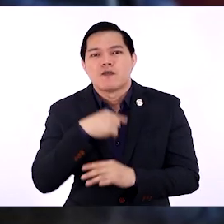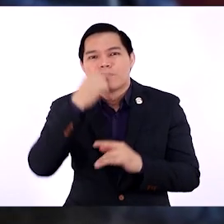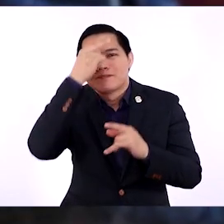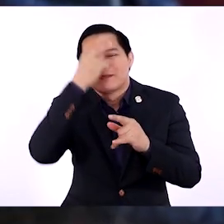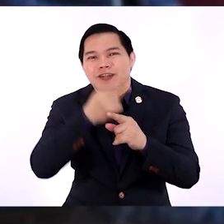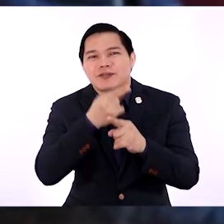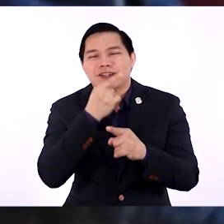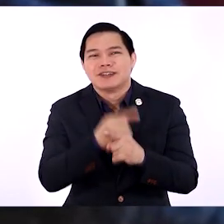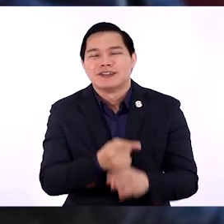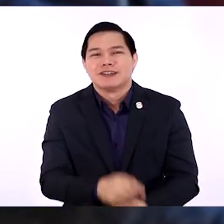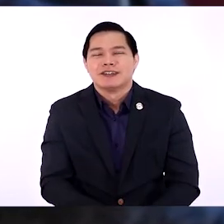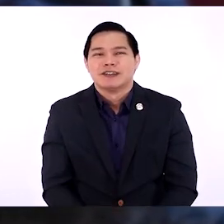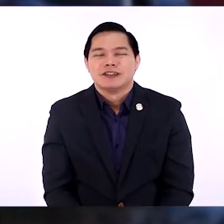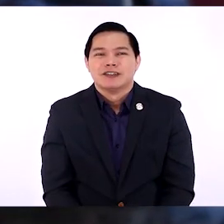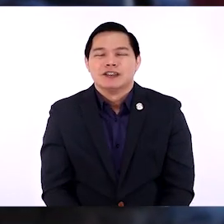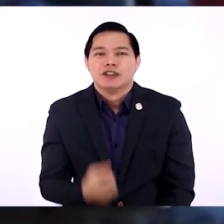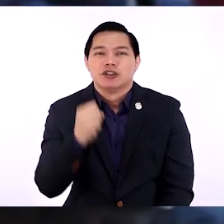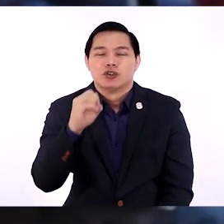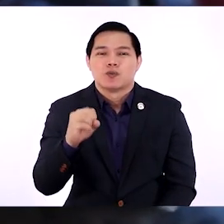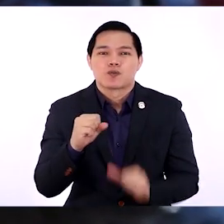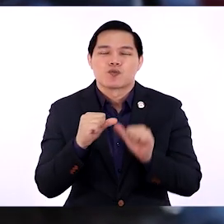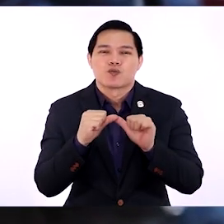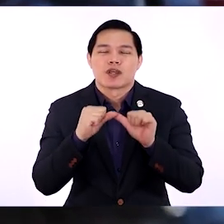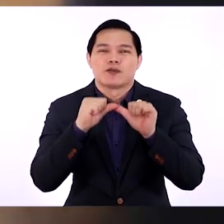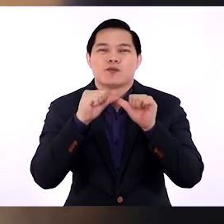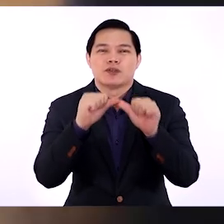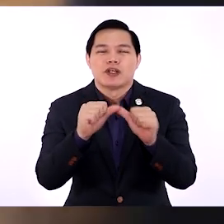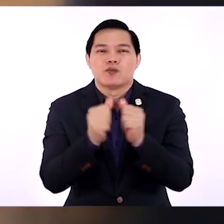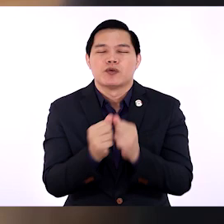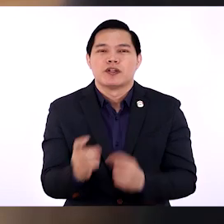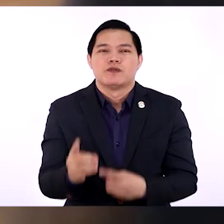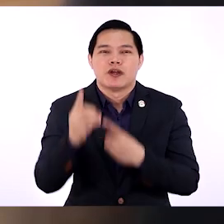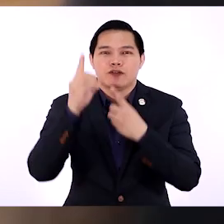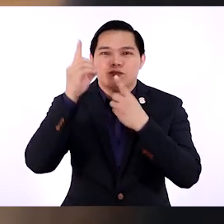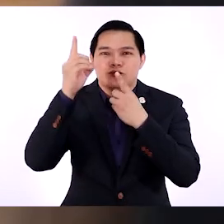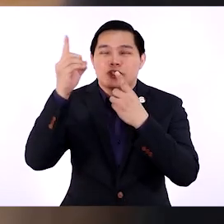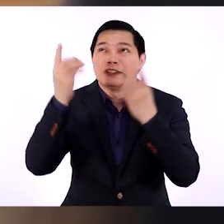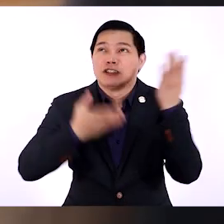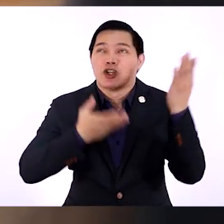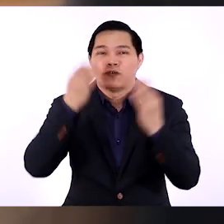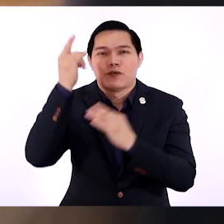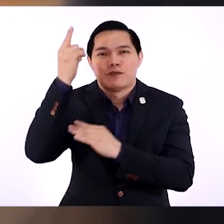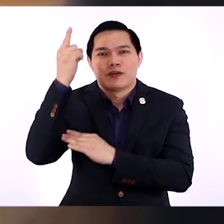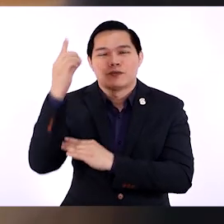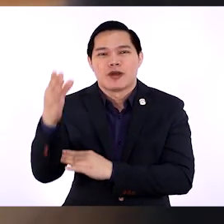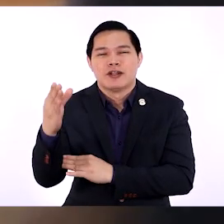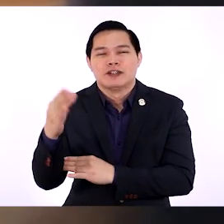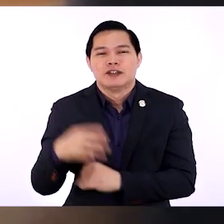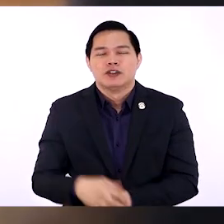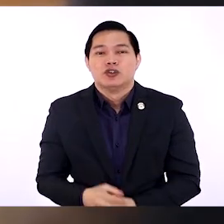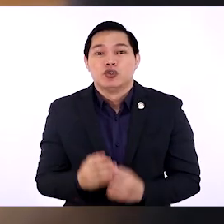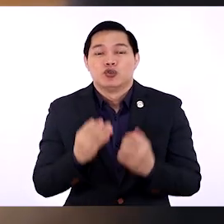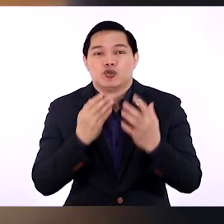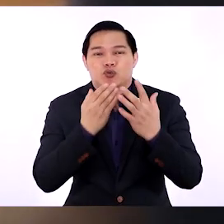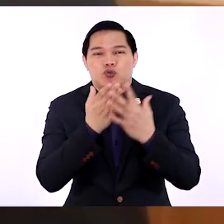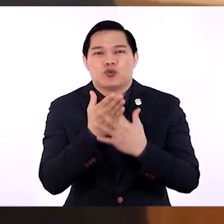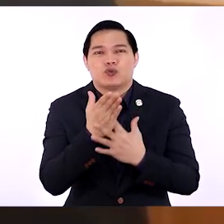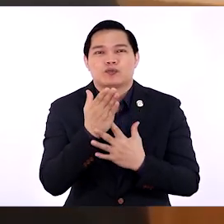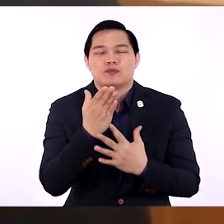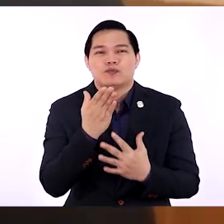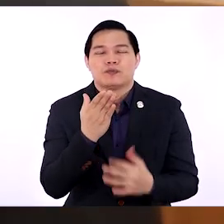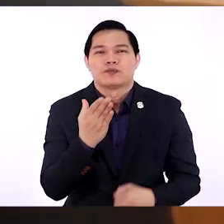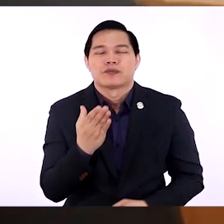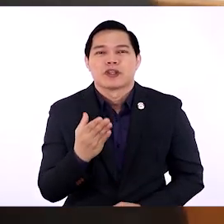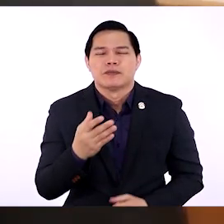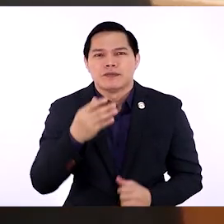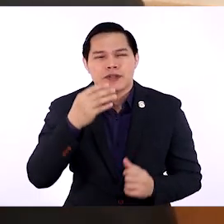so they can continue with their dedication to serve God in the midst